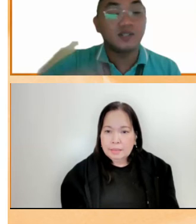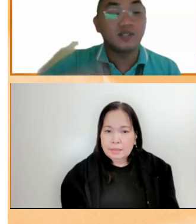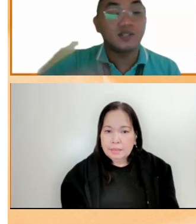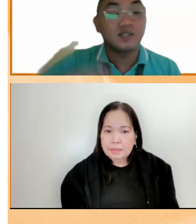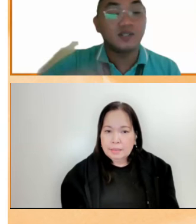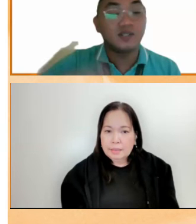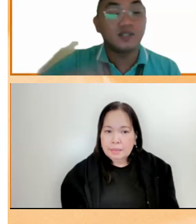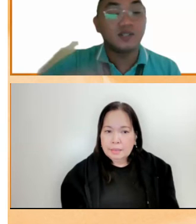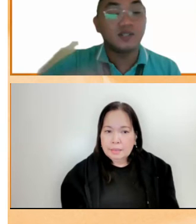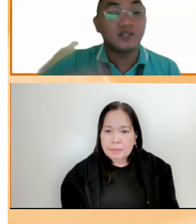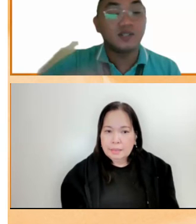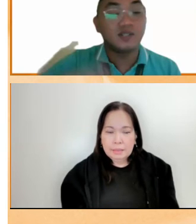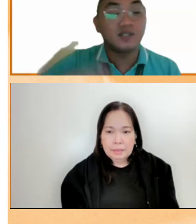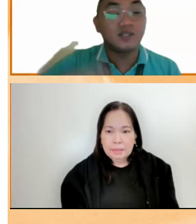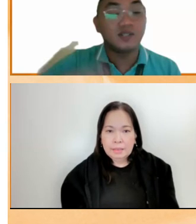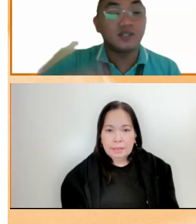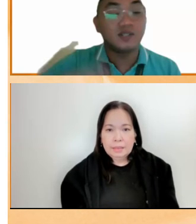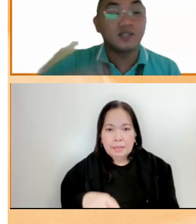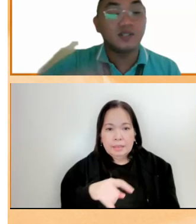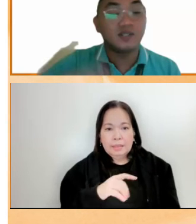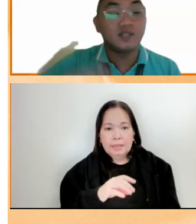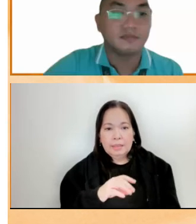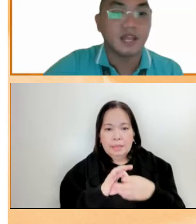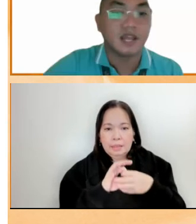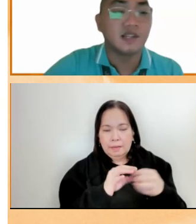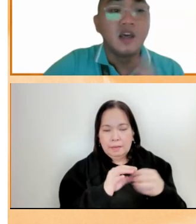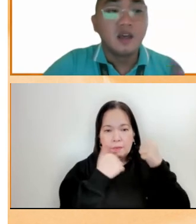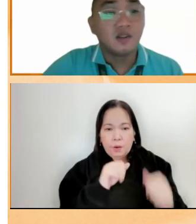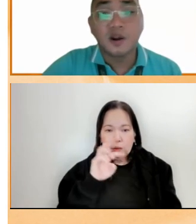are answering to the call of WHO.